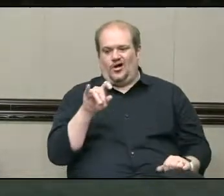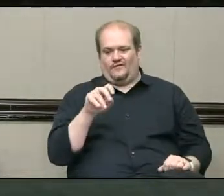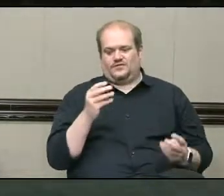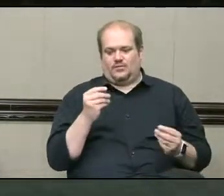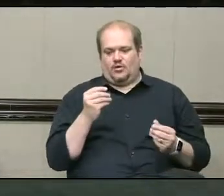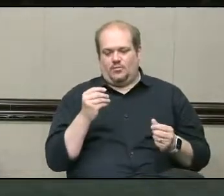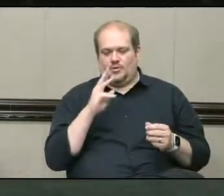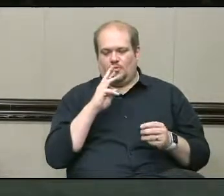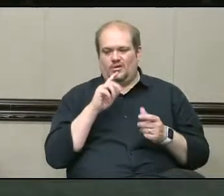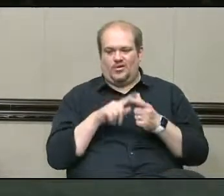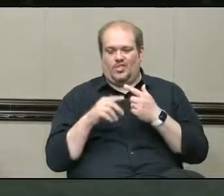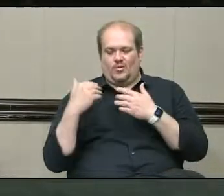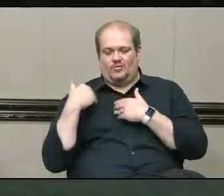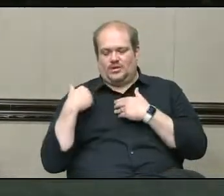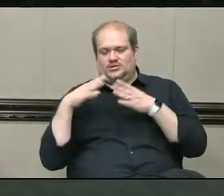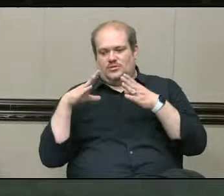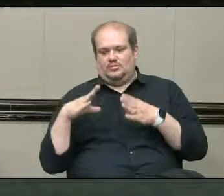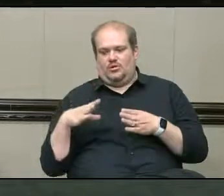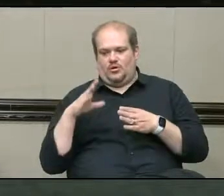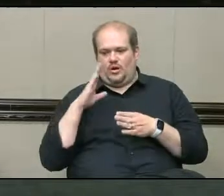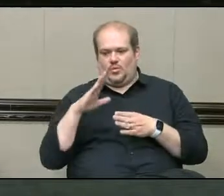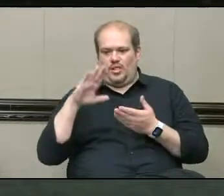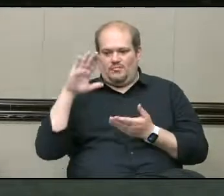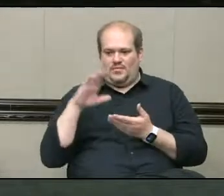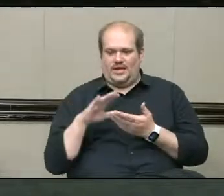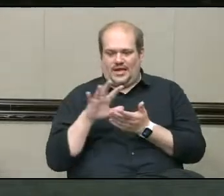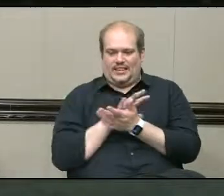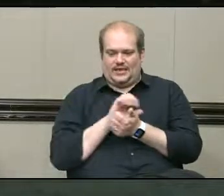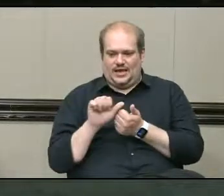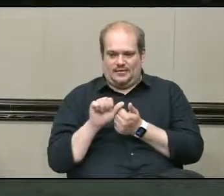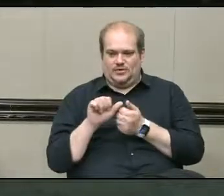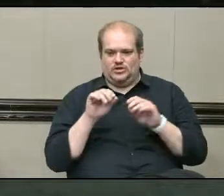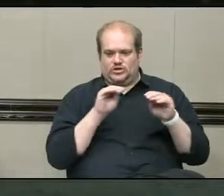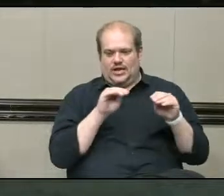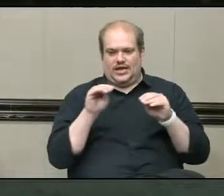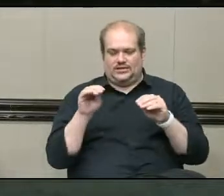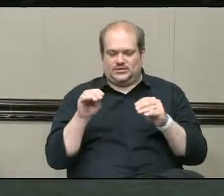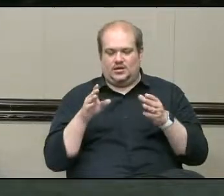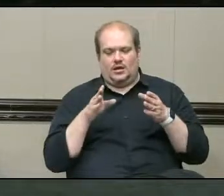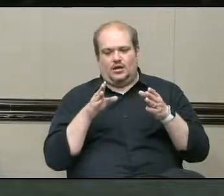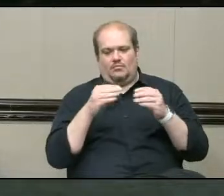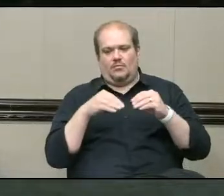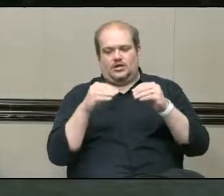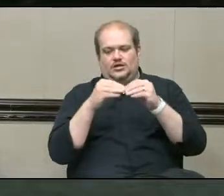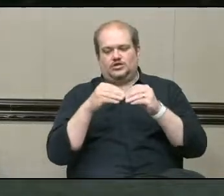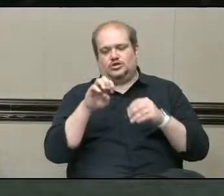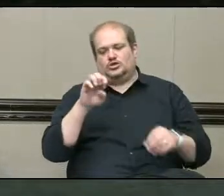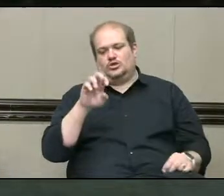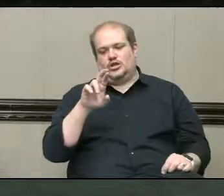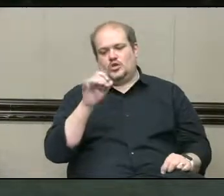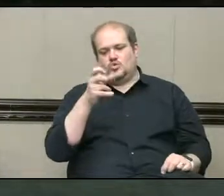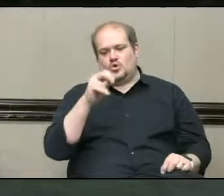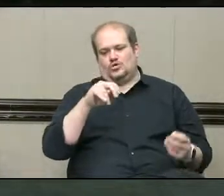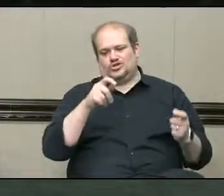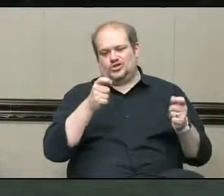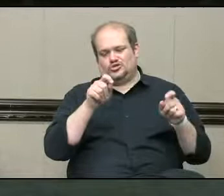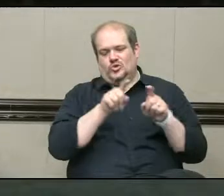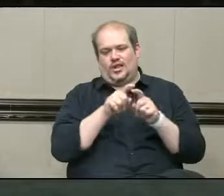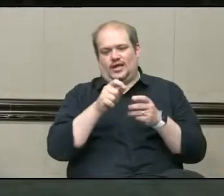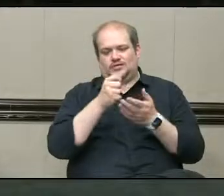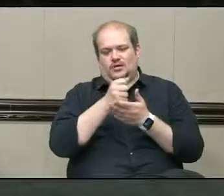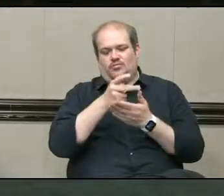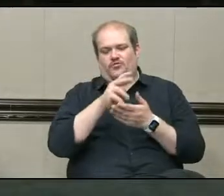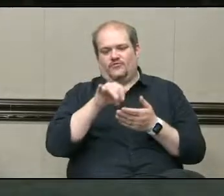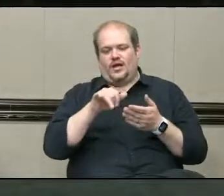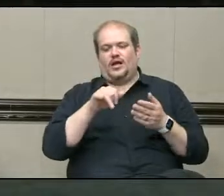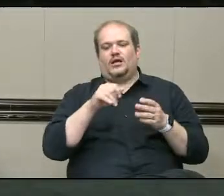or water, the responsible party shall mitigate the damage and install such additional erosion controls as approved by the